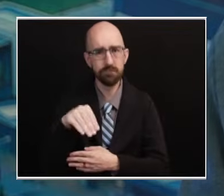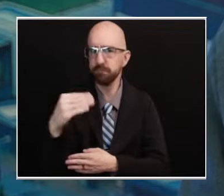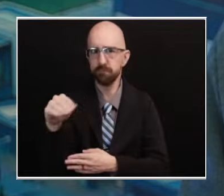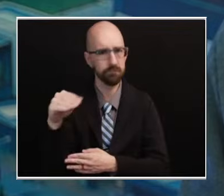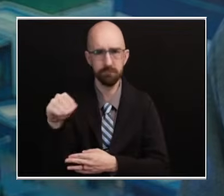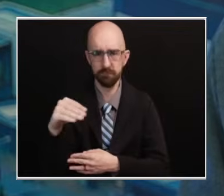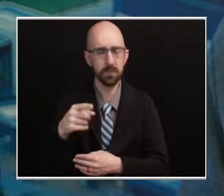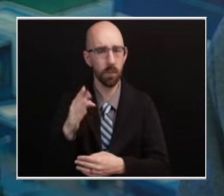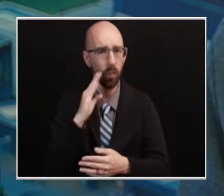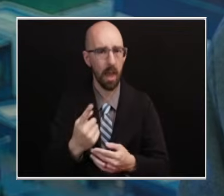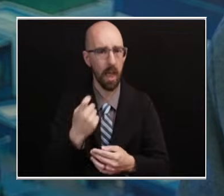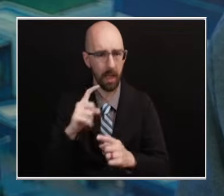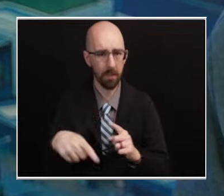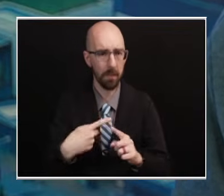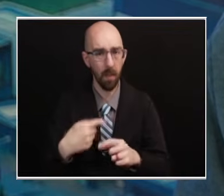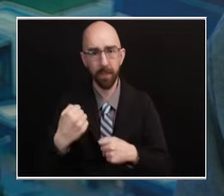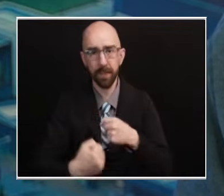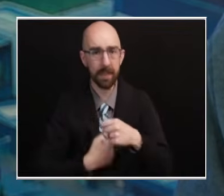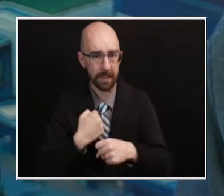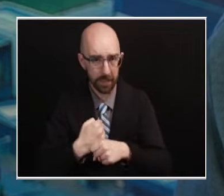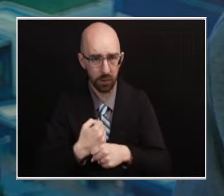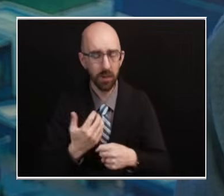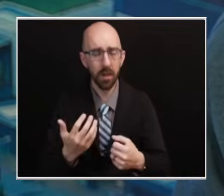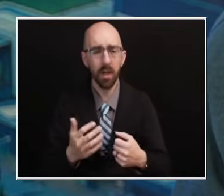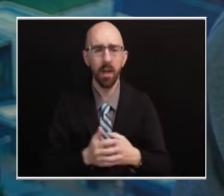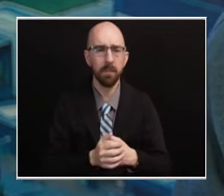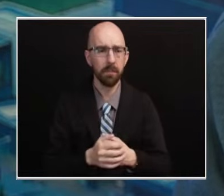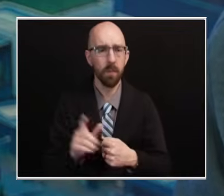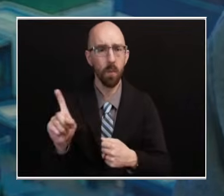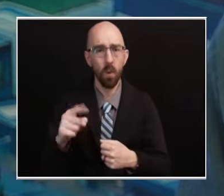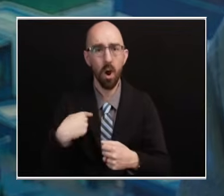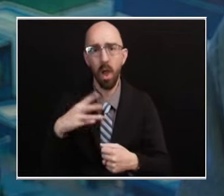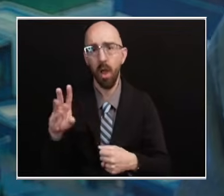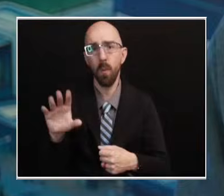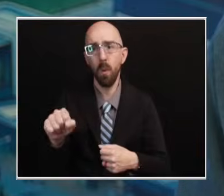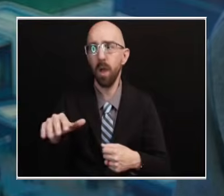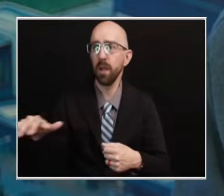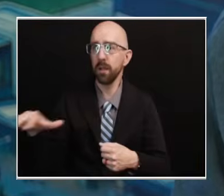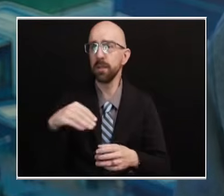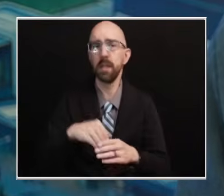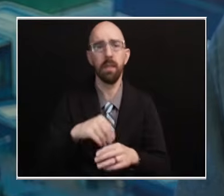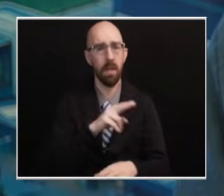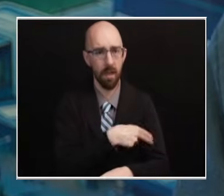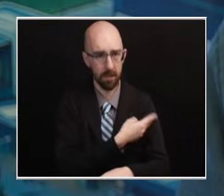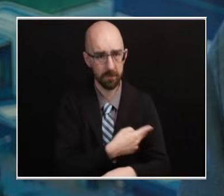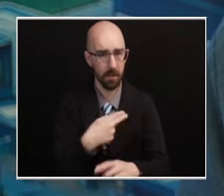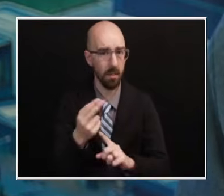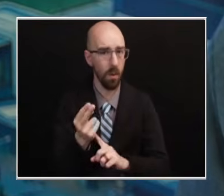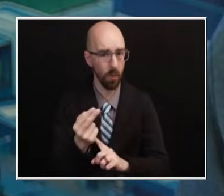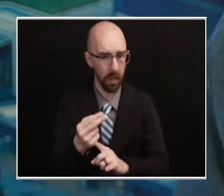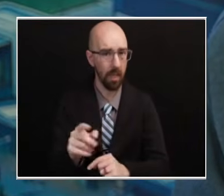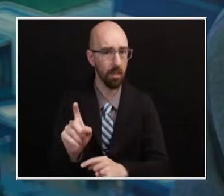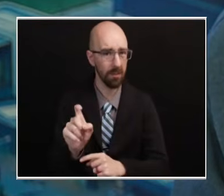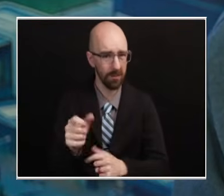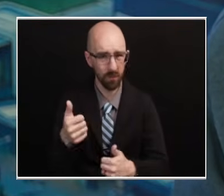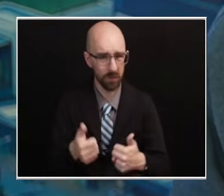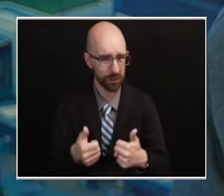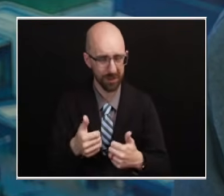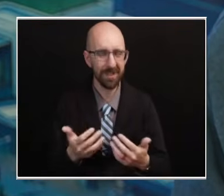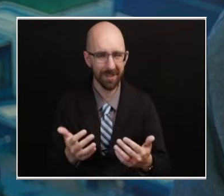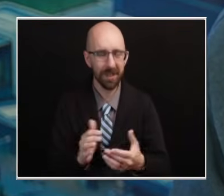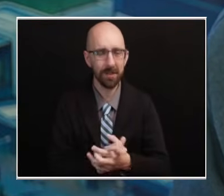things about what year it was, where I was I in a hospital, was I in a hotel room,